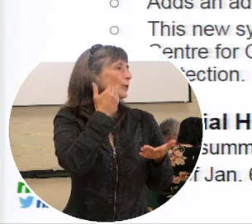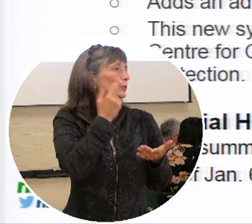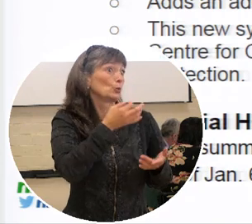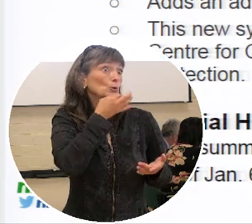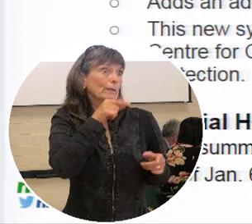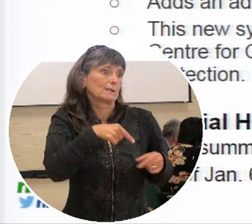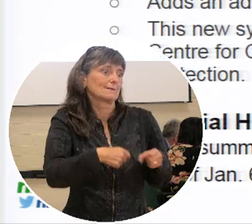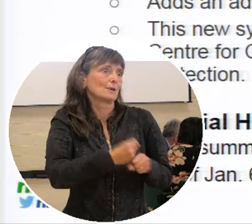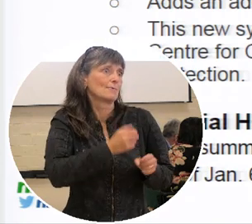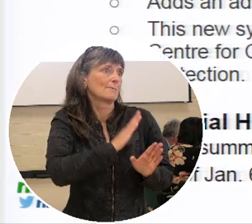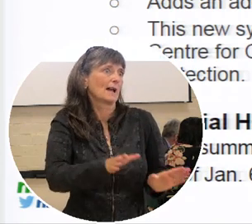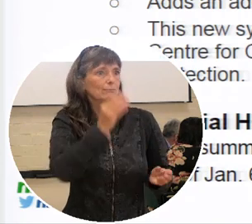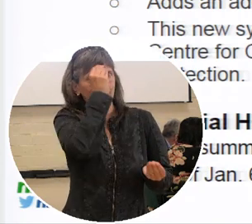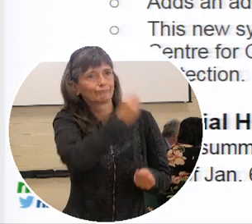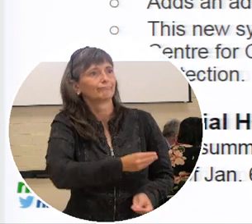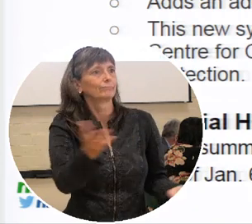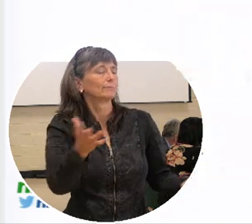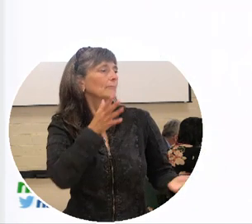this year.